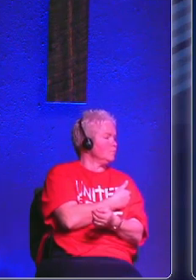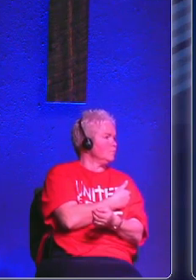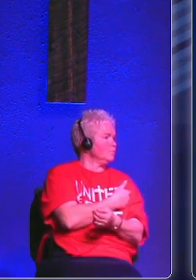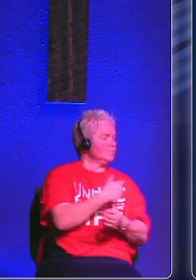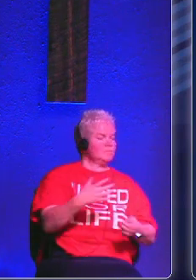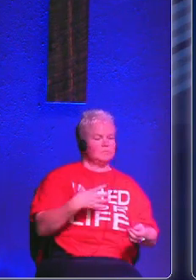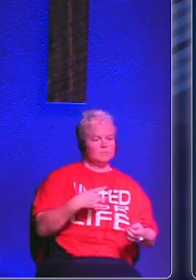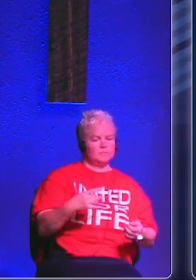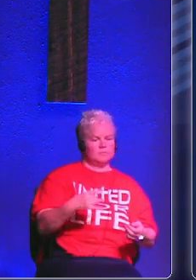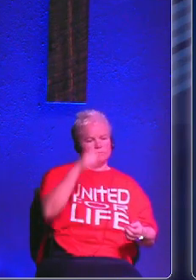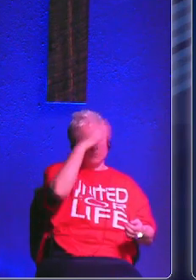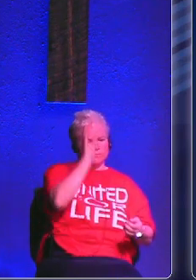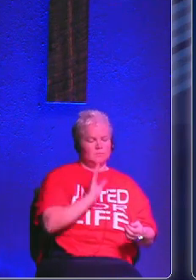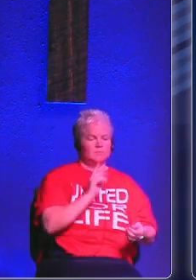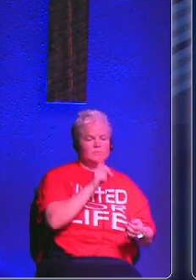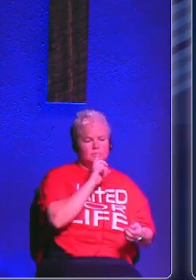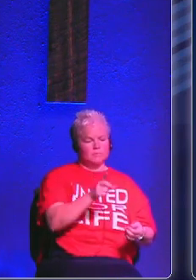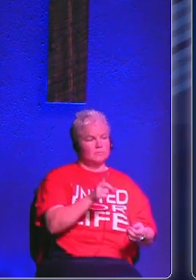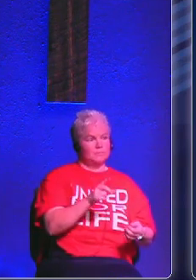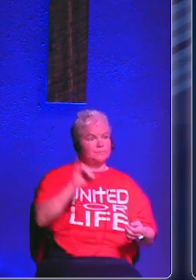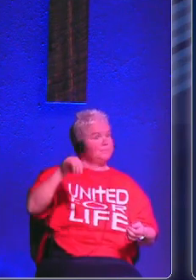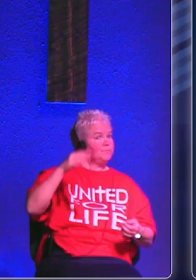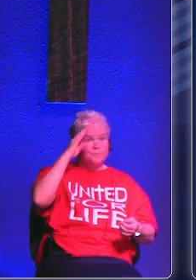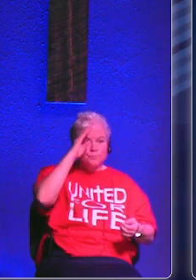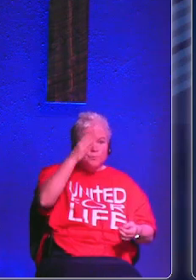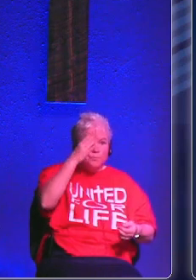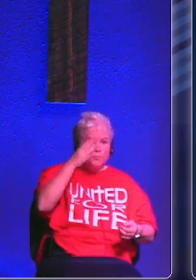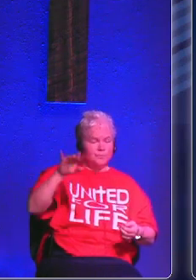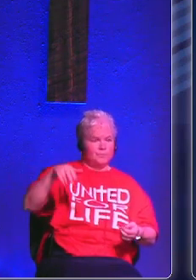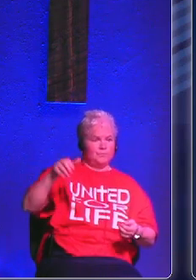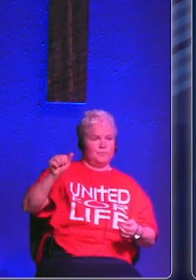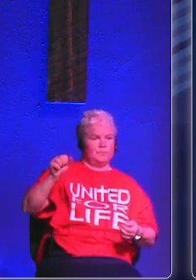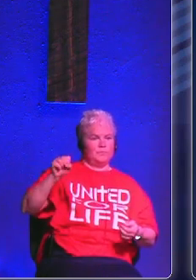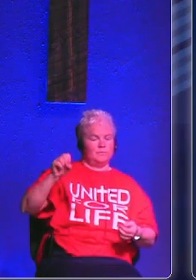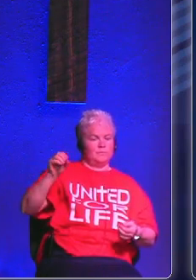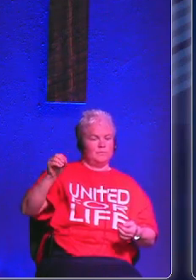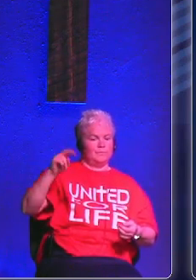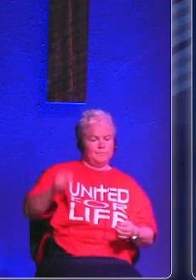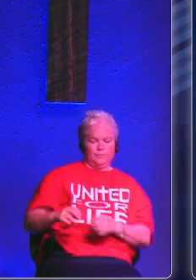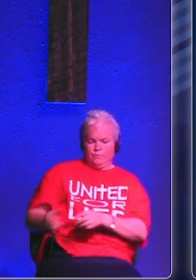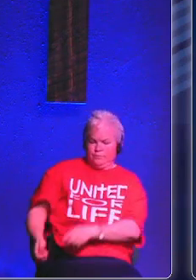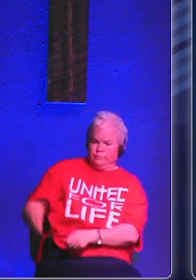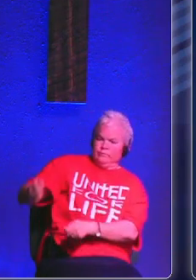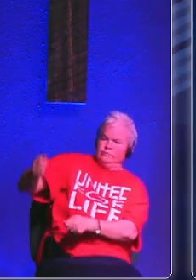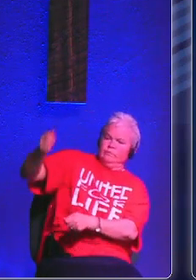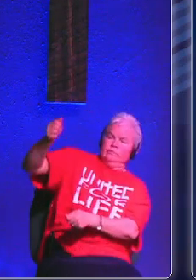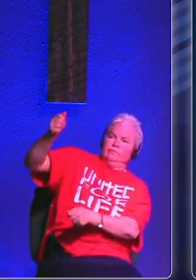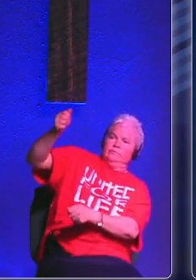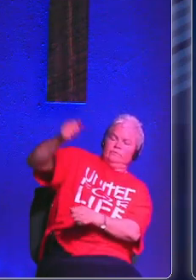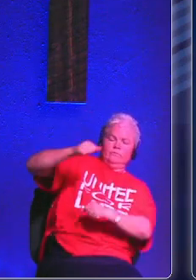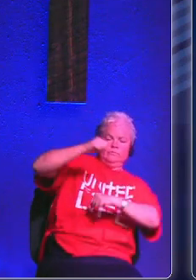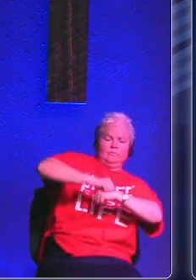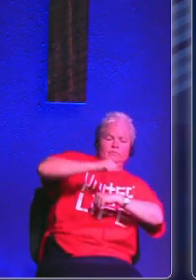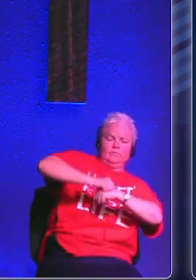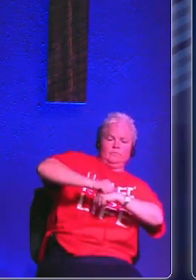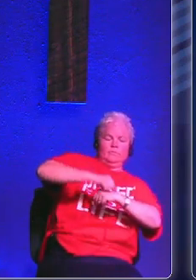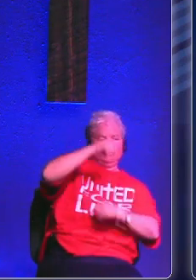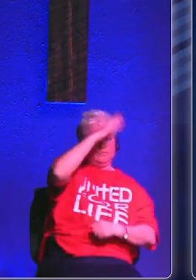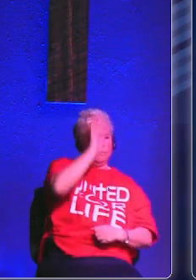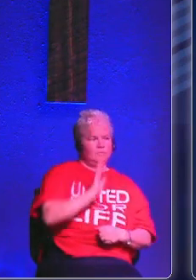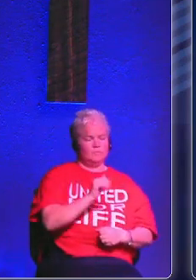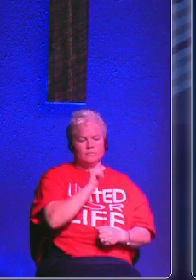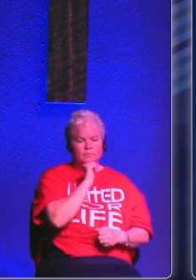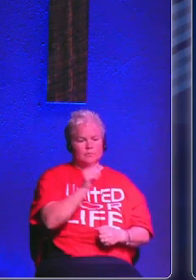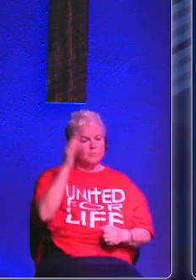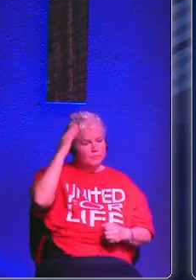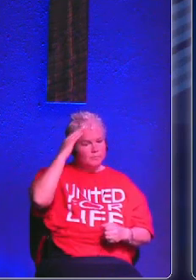It's like God says, hey, Jason, metaphorically, you need to lift that giant boulder. And I say, God, don't you